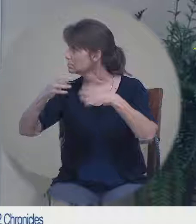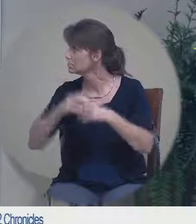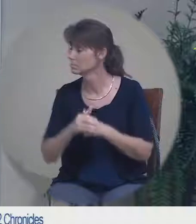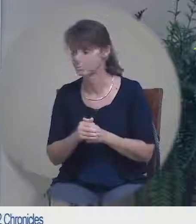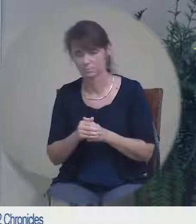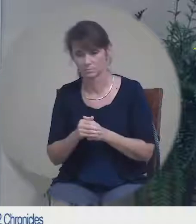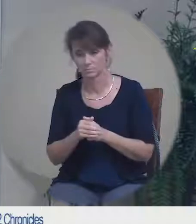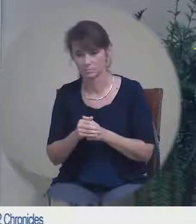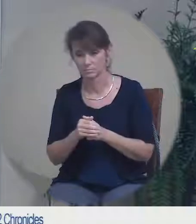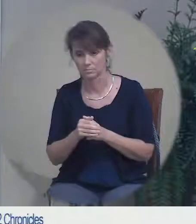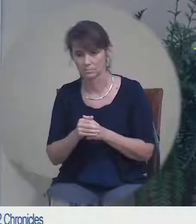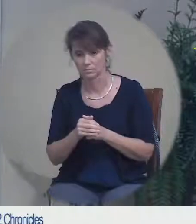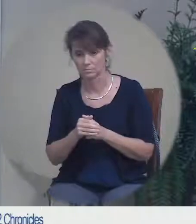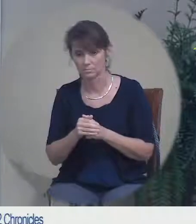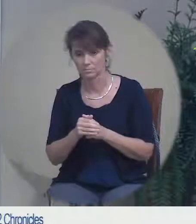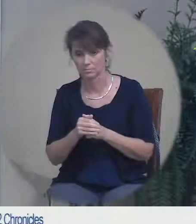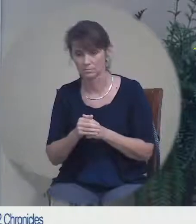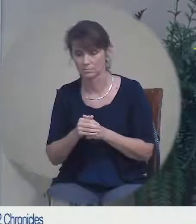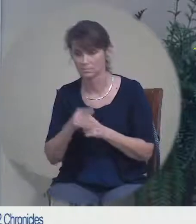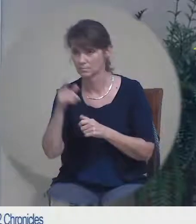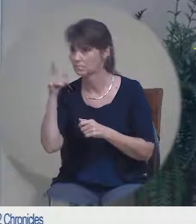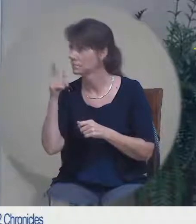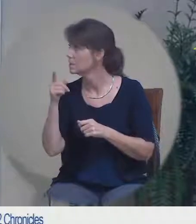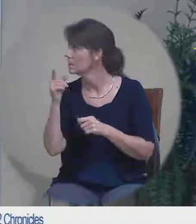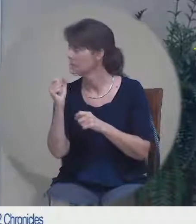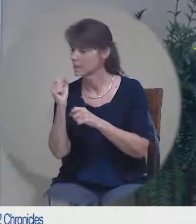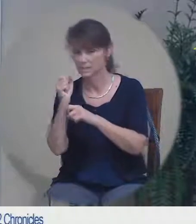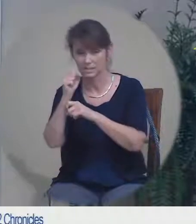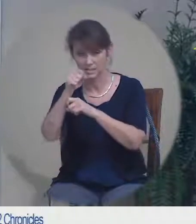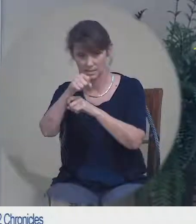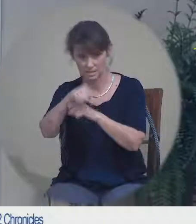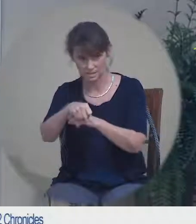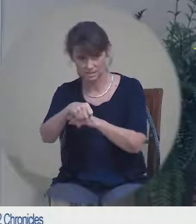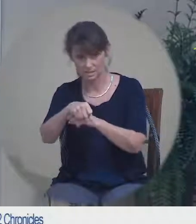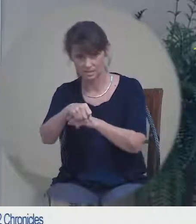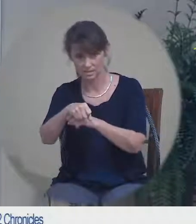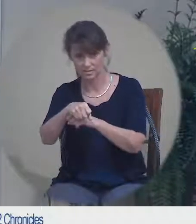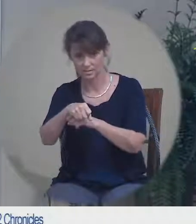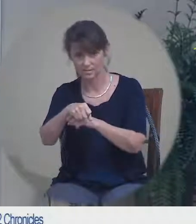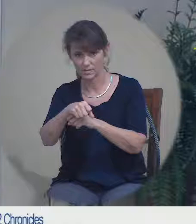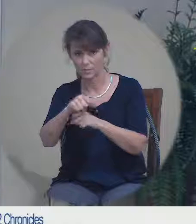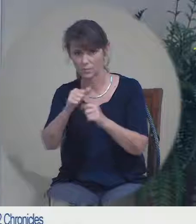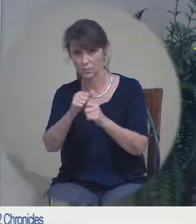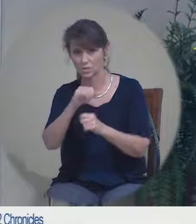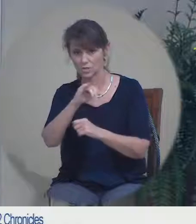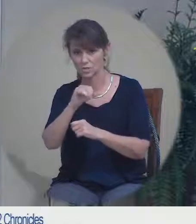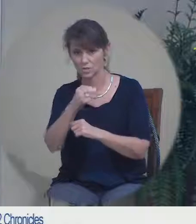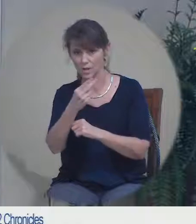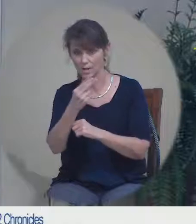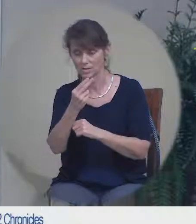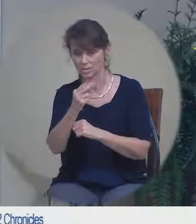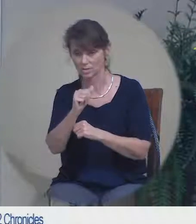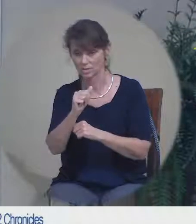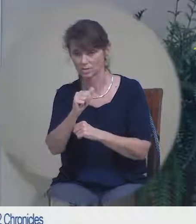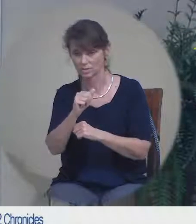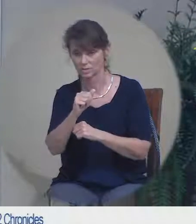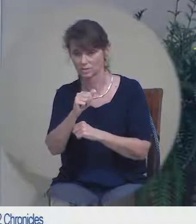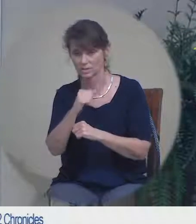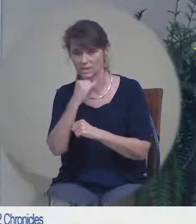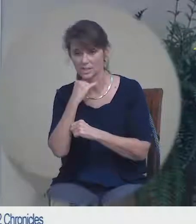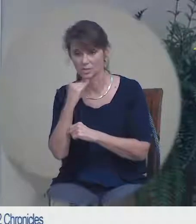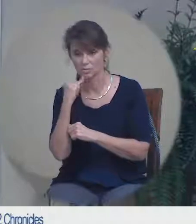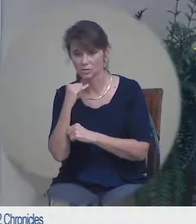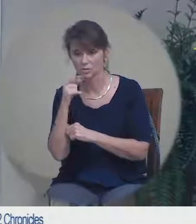But then we have, after his defeat of Edom, that interplay with Joash of Israel, and they go to war. And the question's